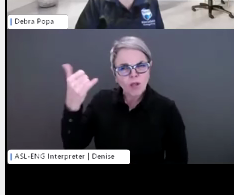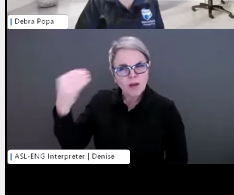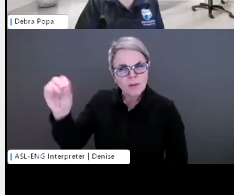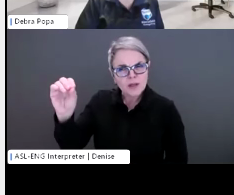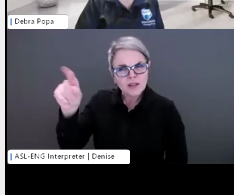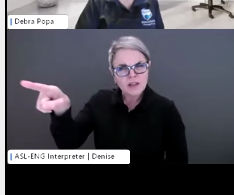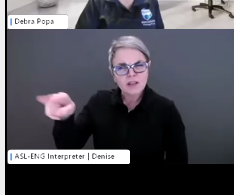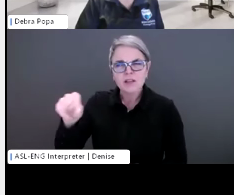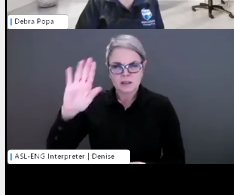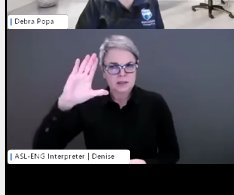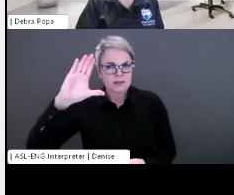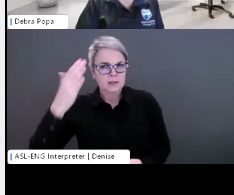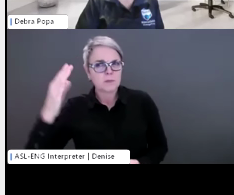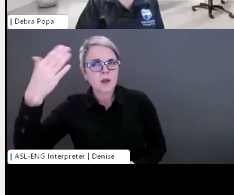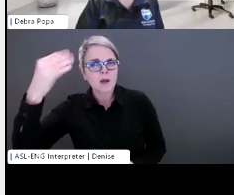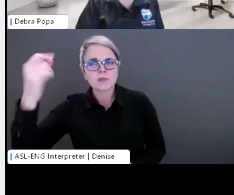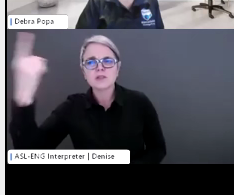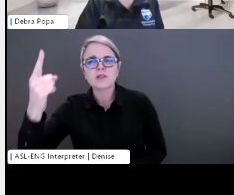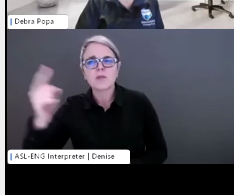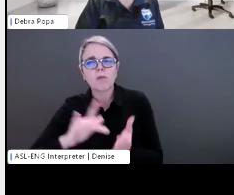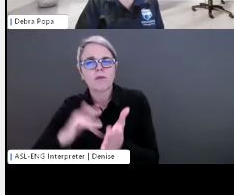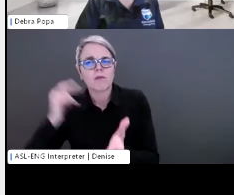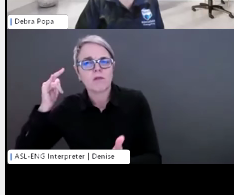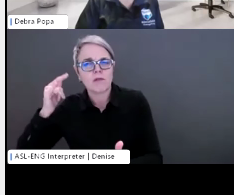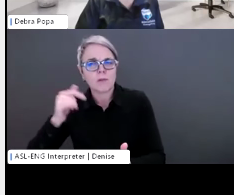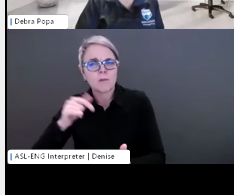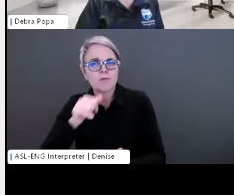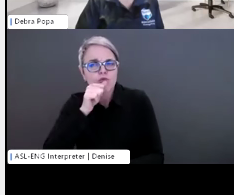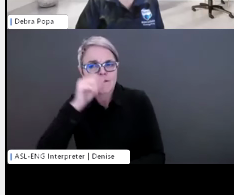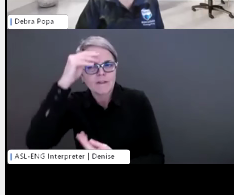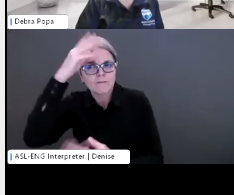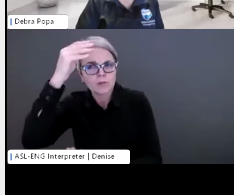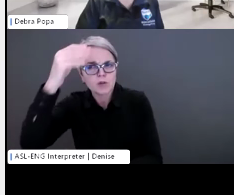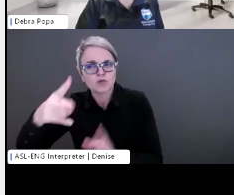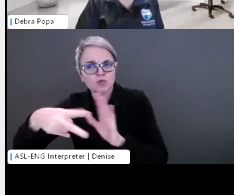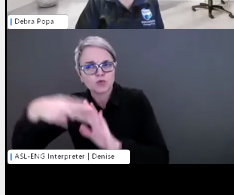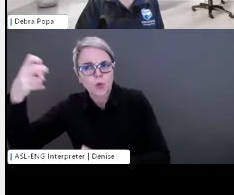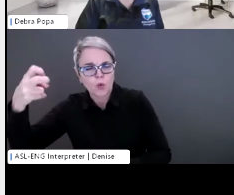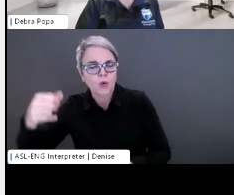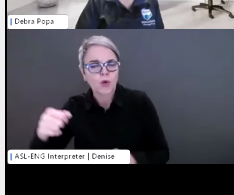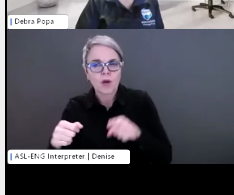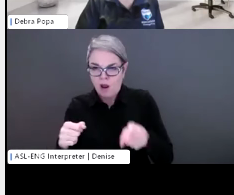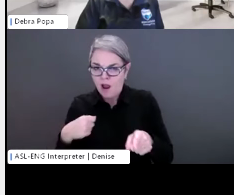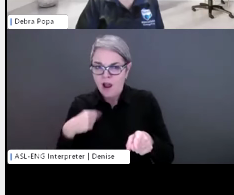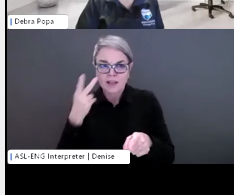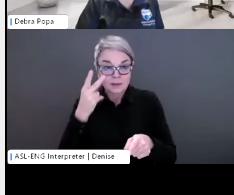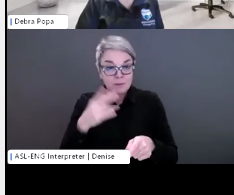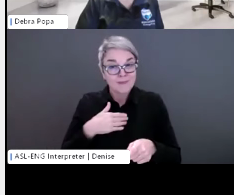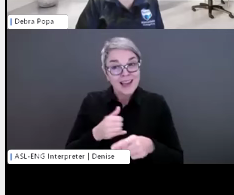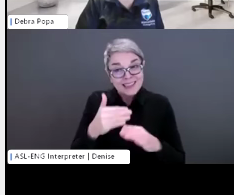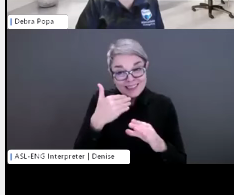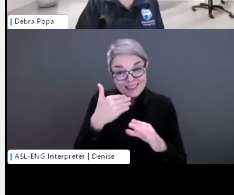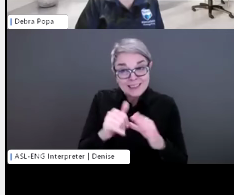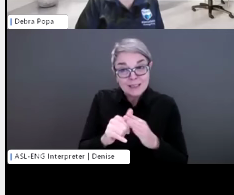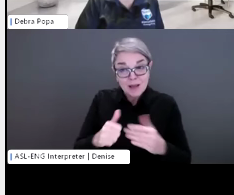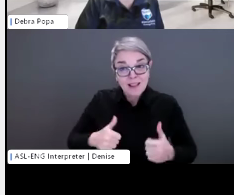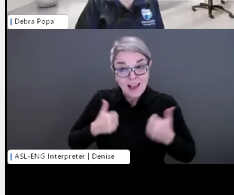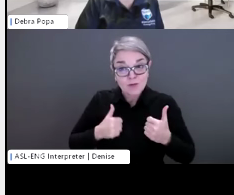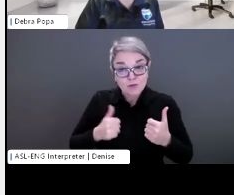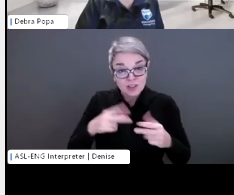breach potentially. And I see here at the bottom that not only was my email address taken, but